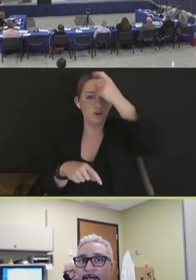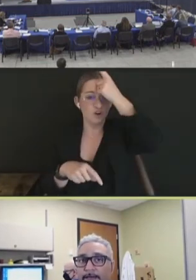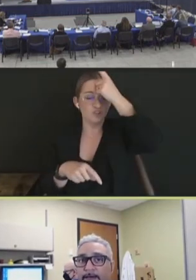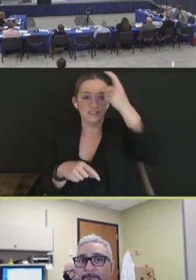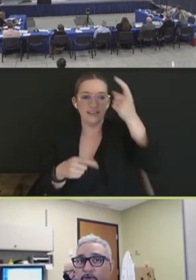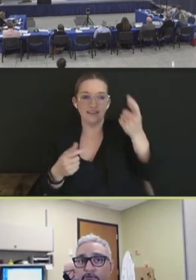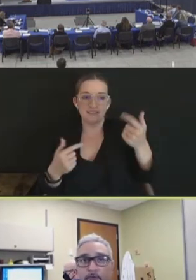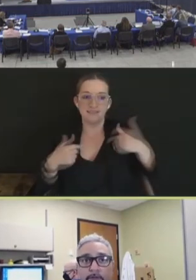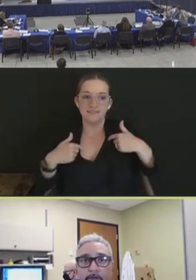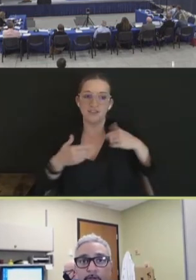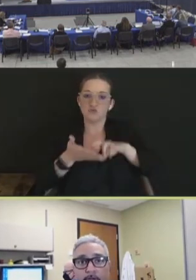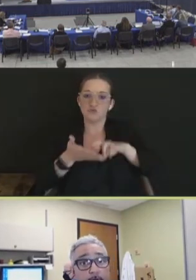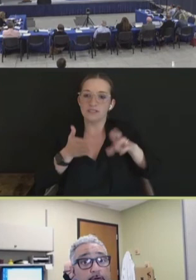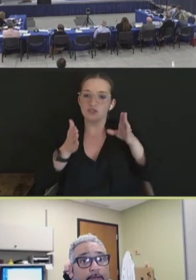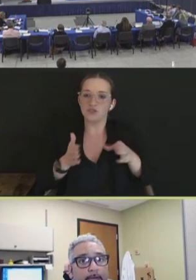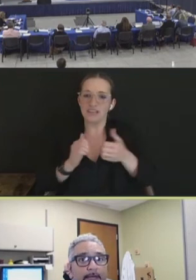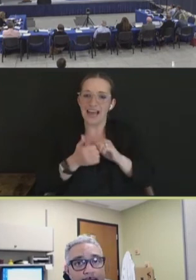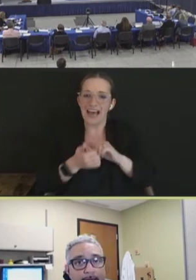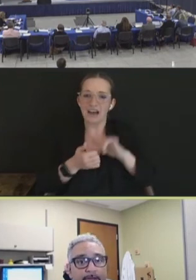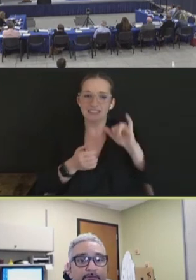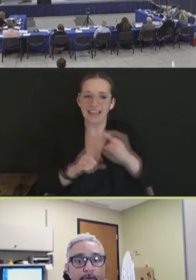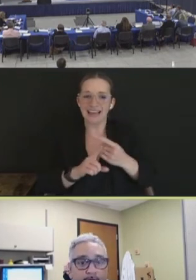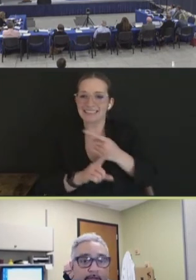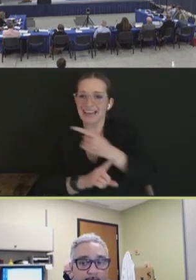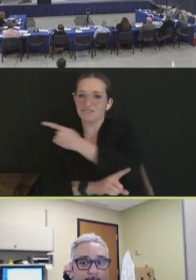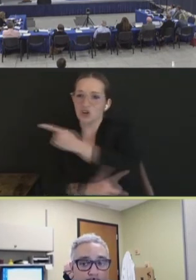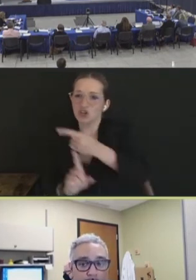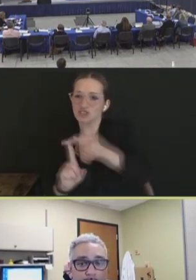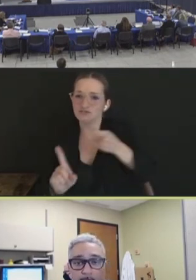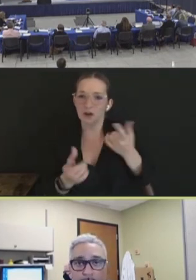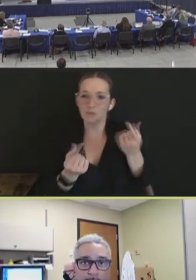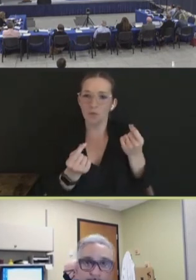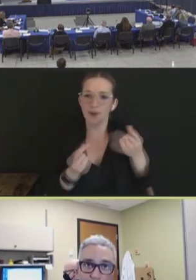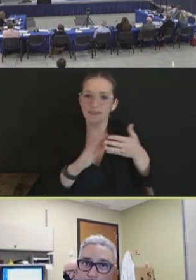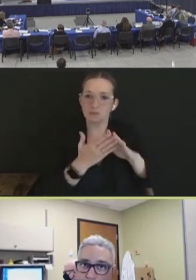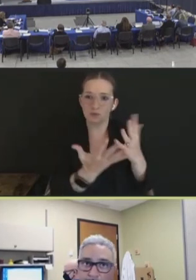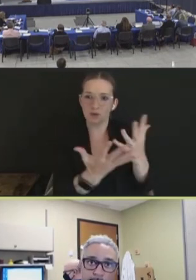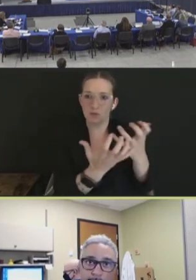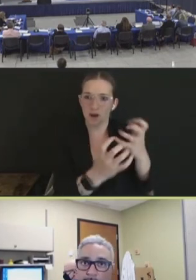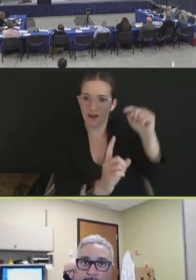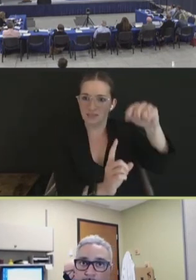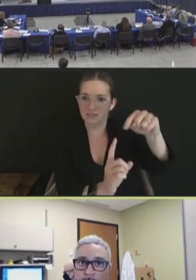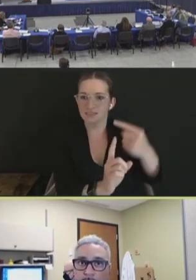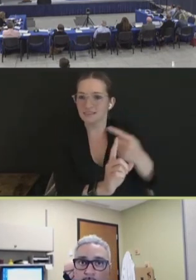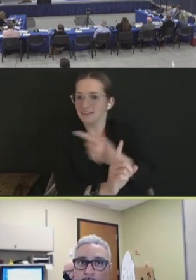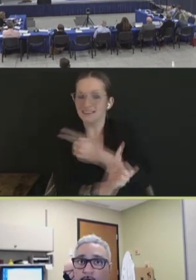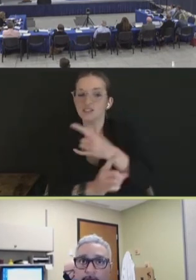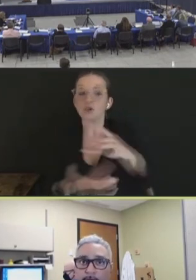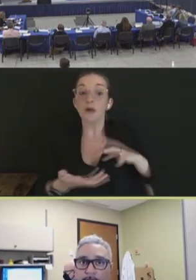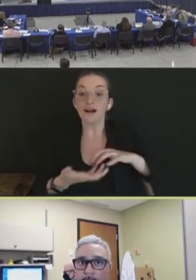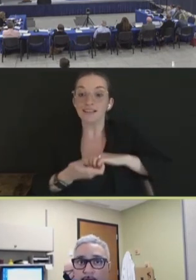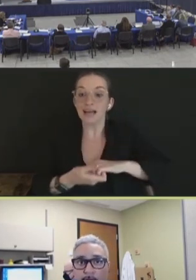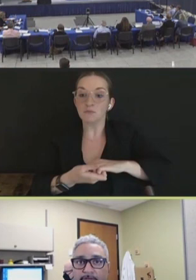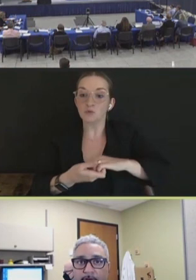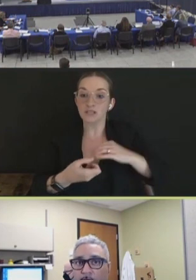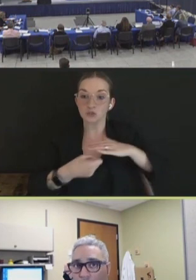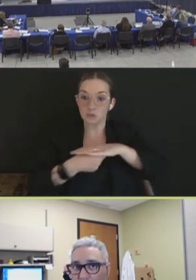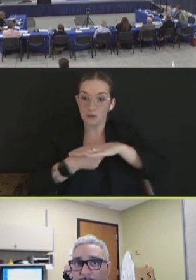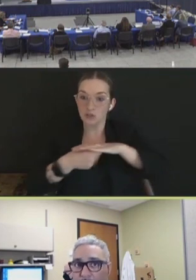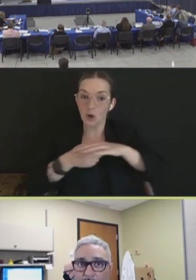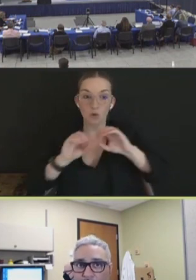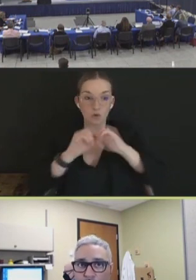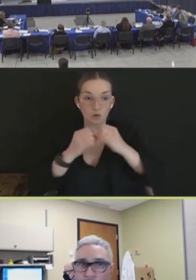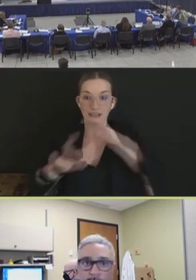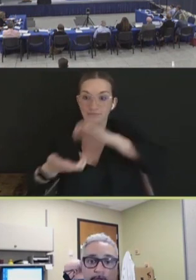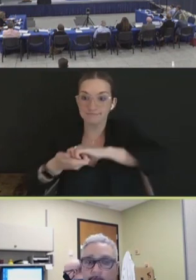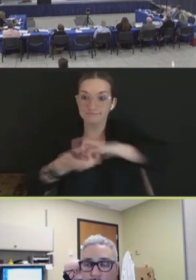How does that diverge from what the community may be asking for or seeking as well? And so that's why collaboration with local organizations to find out what